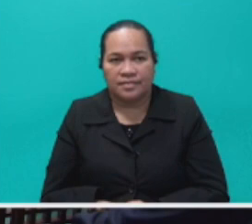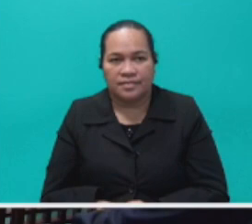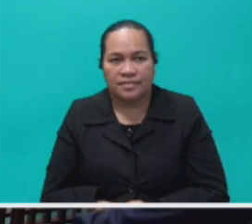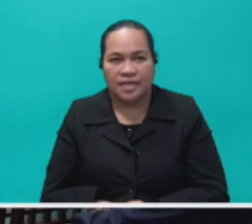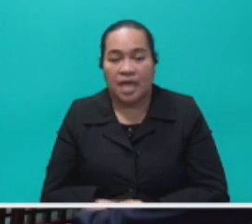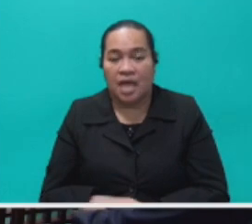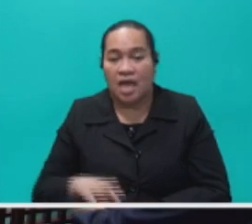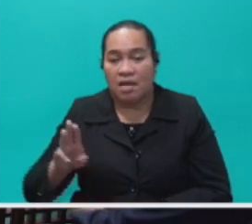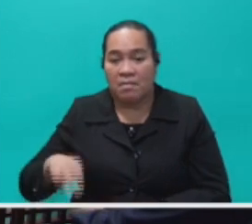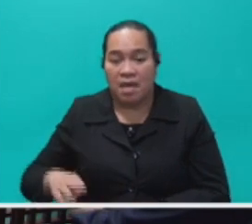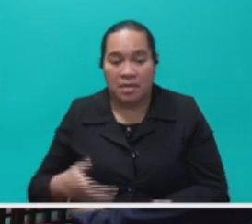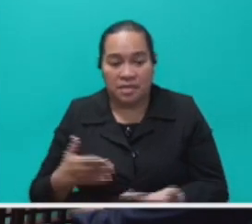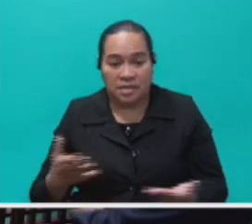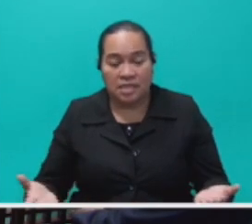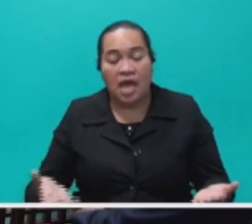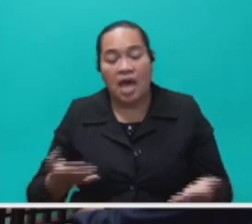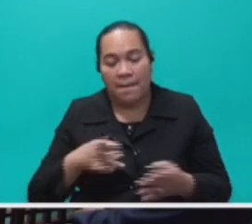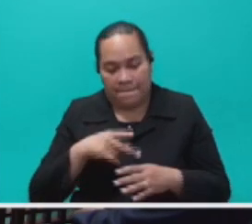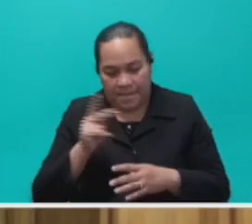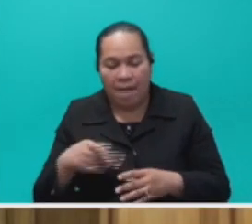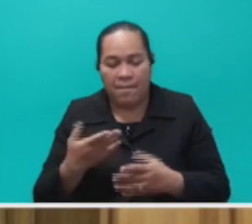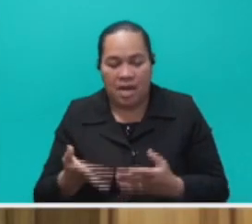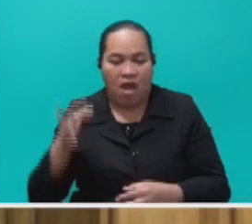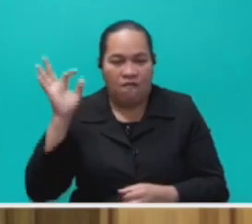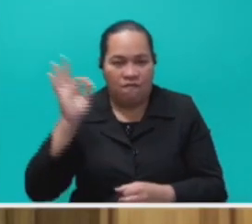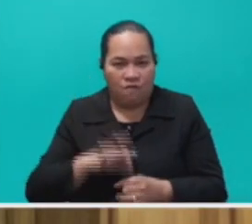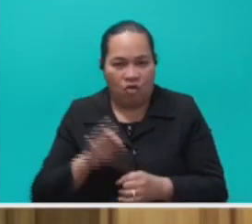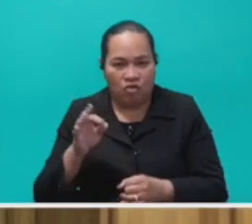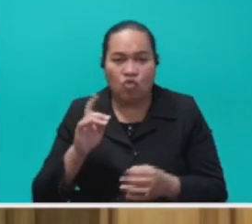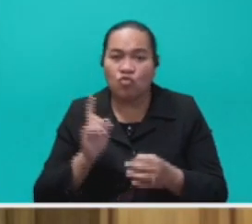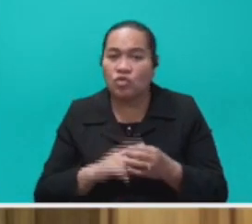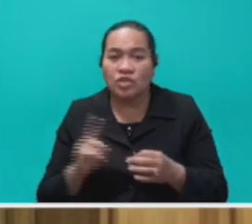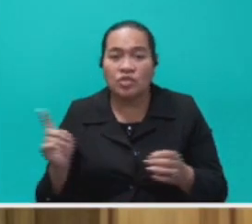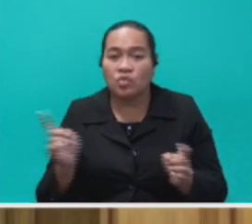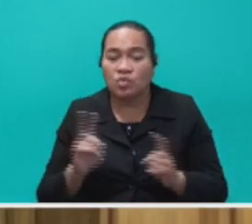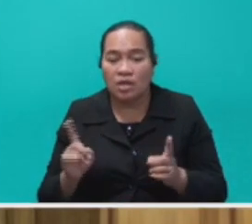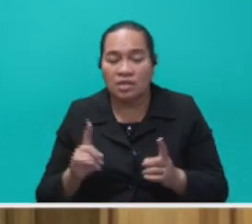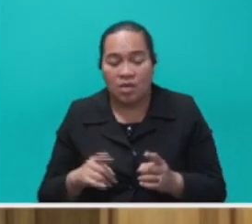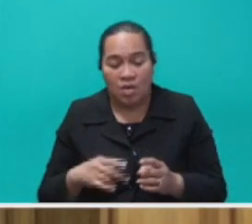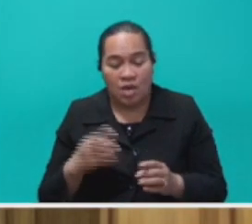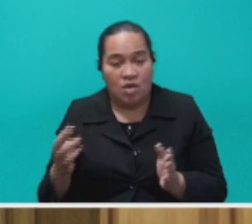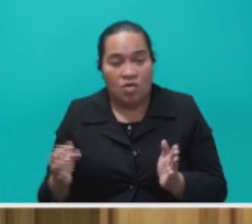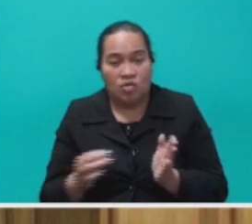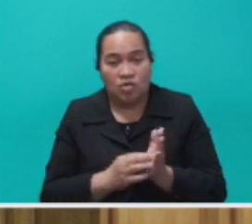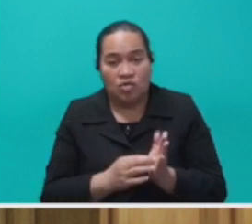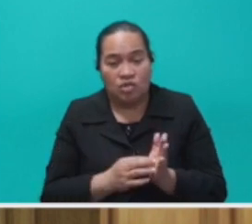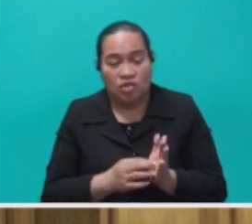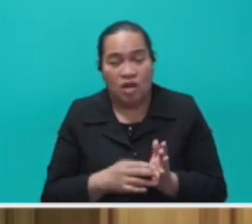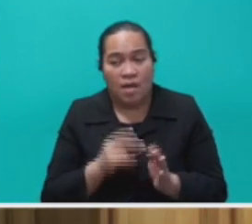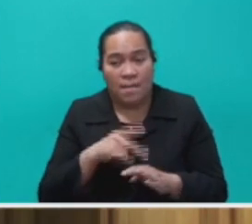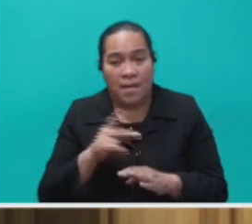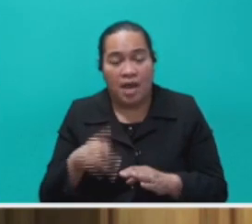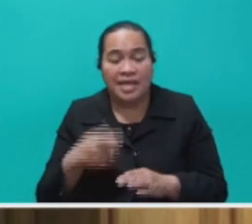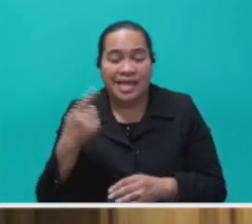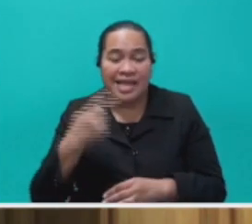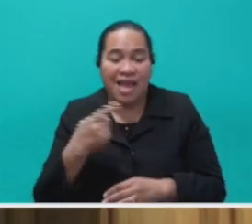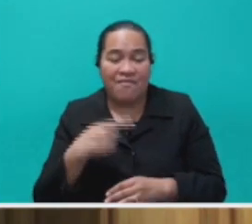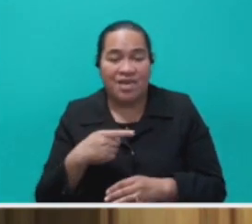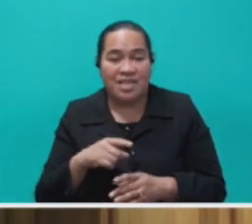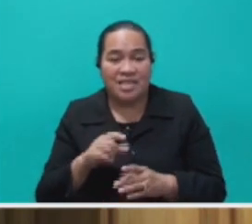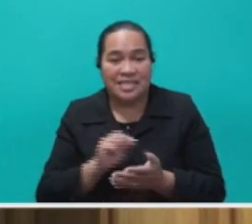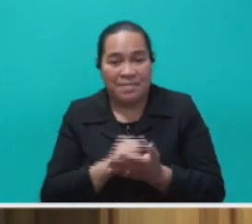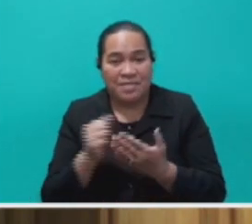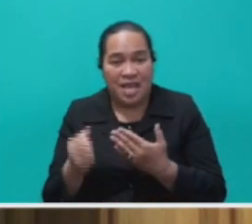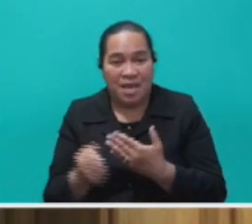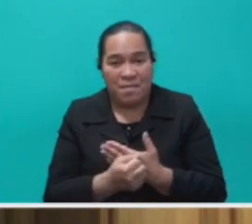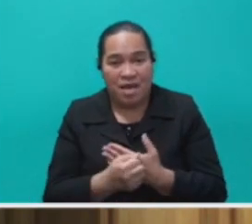Honorable members, Parliament will now vote. And the question is, pursuant to the resolution of Parliament on Monday, the 11th of